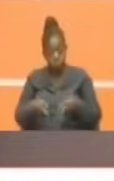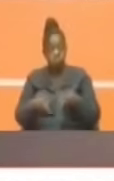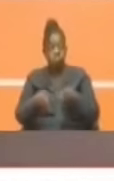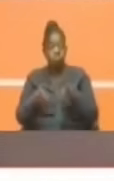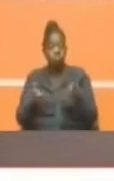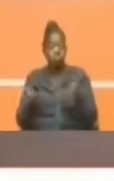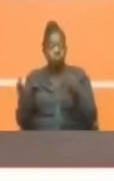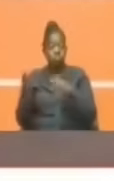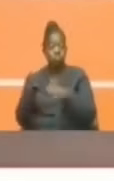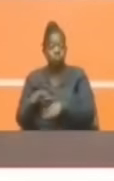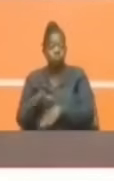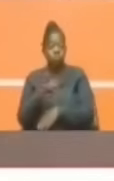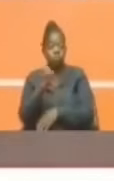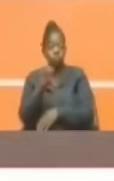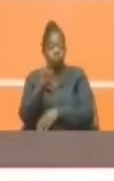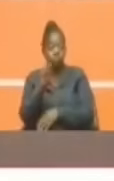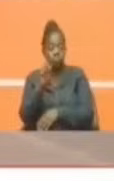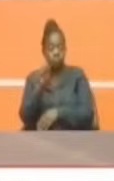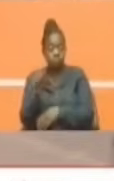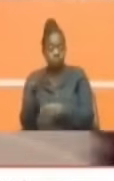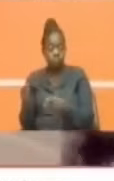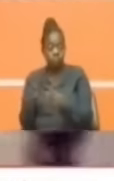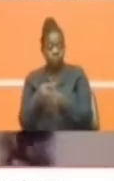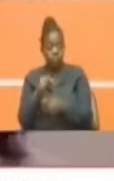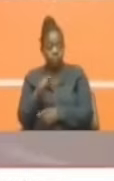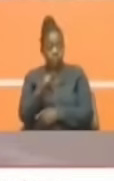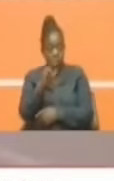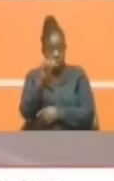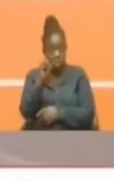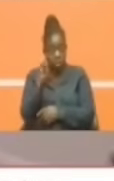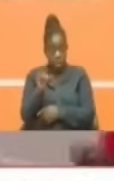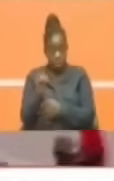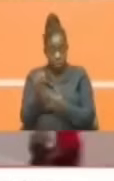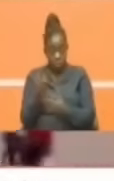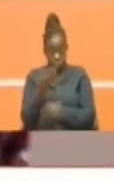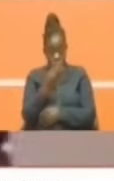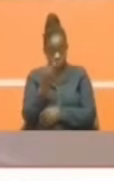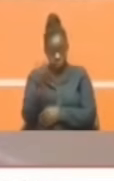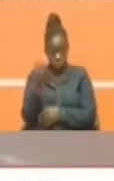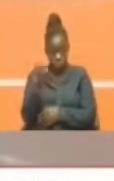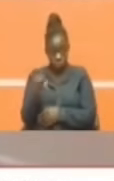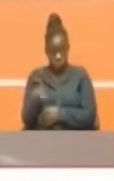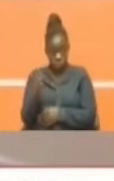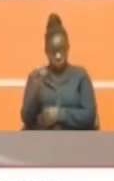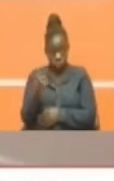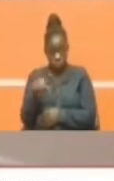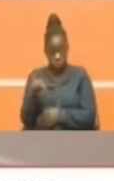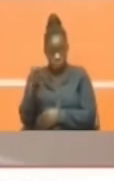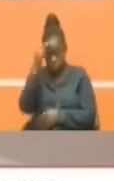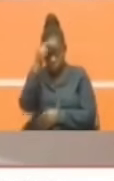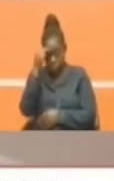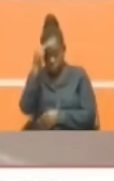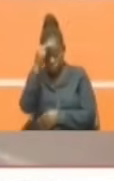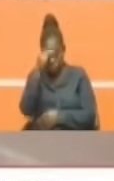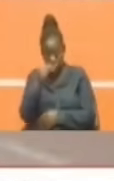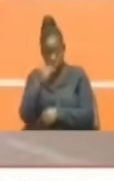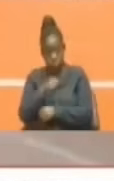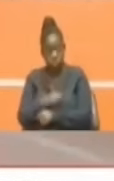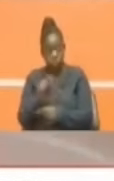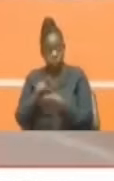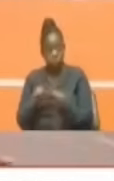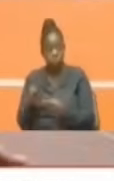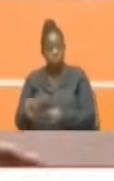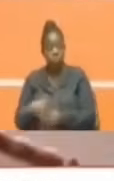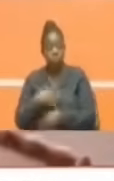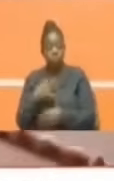Ne mufiro kiyote. Akabenja kabudo kusita na mbiye emo. Binasa tumenda ene badi tuwala baize. Besu merentebo kulambula